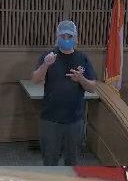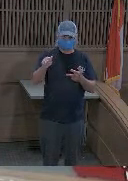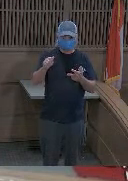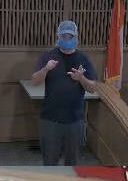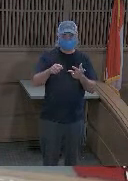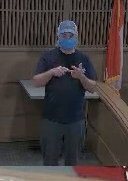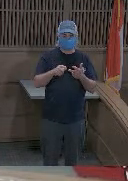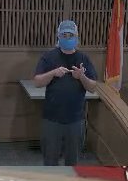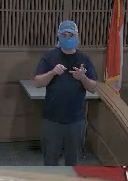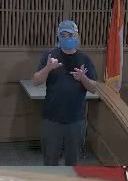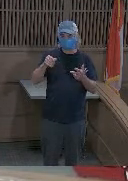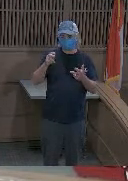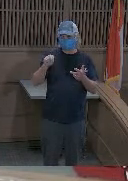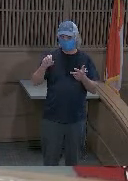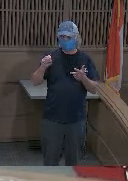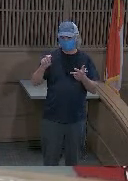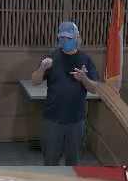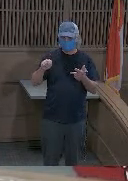call the health department at